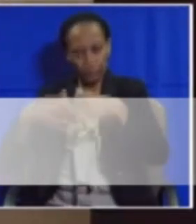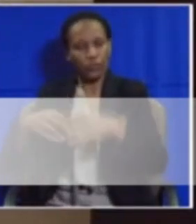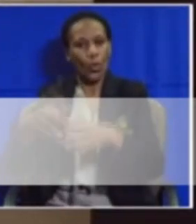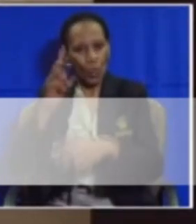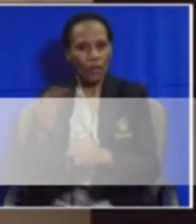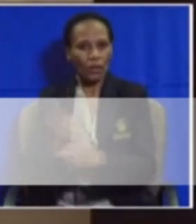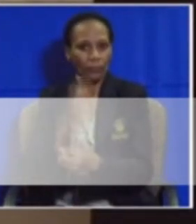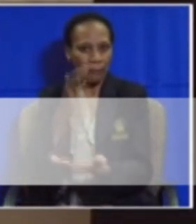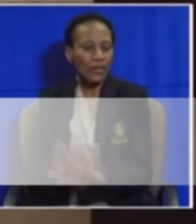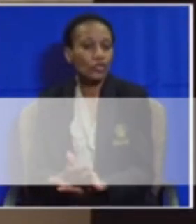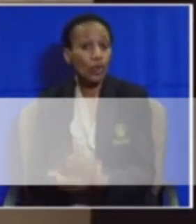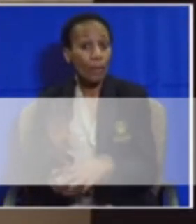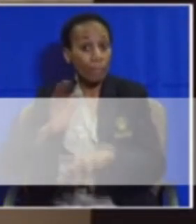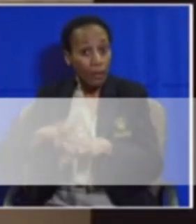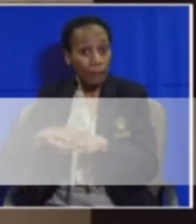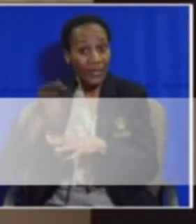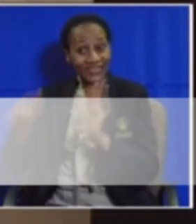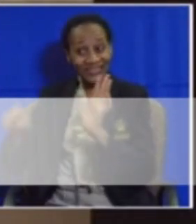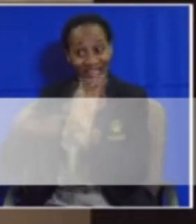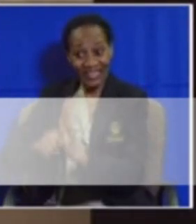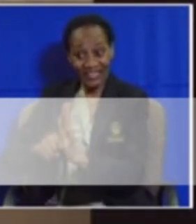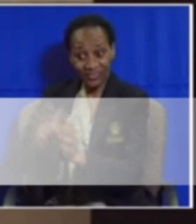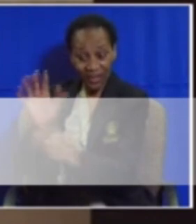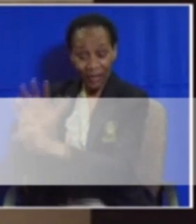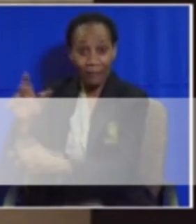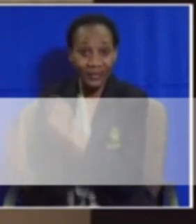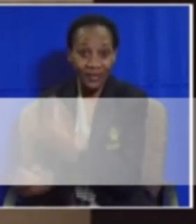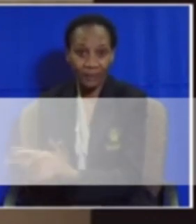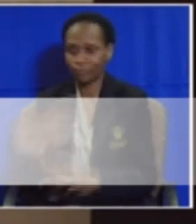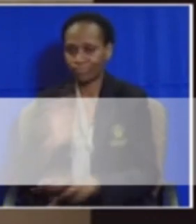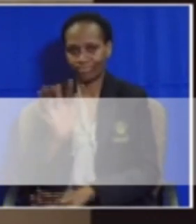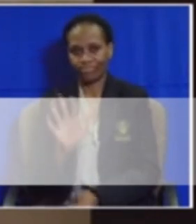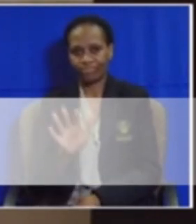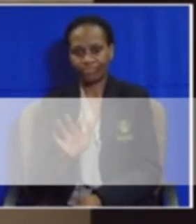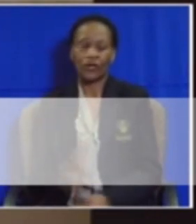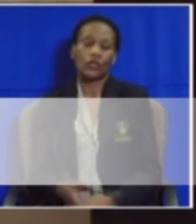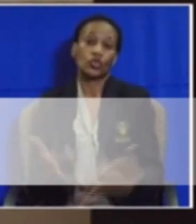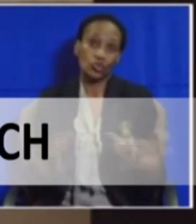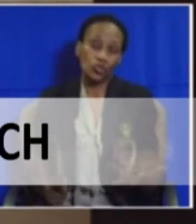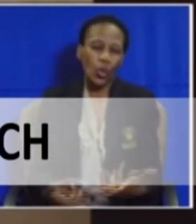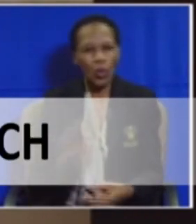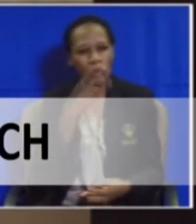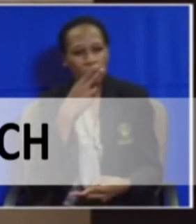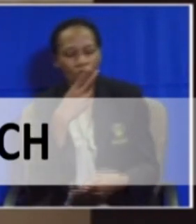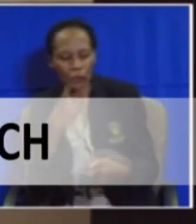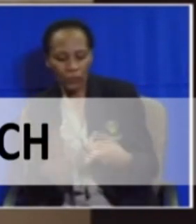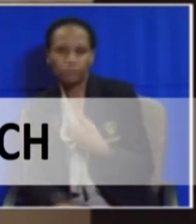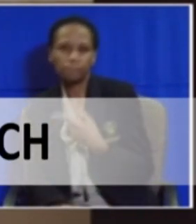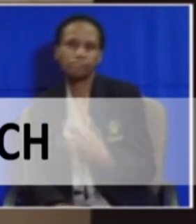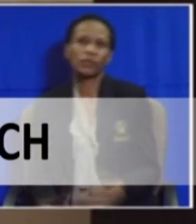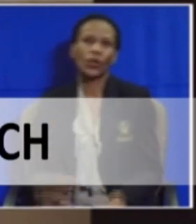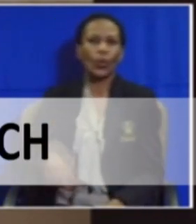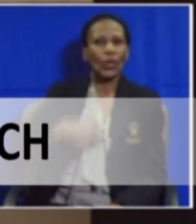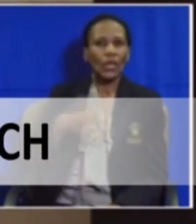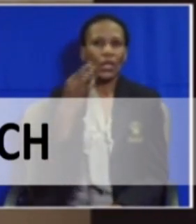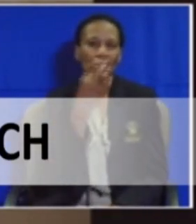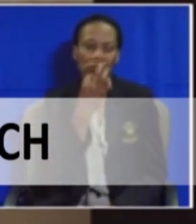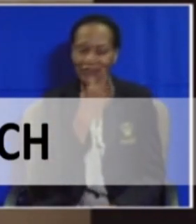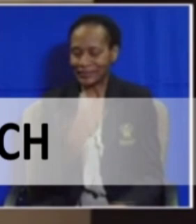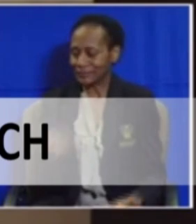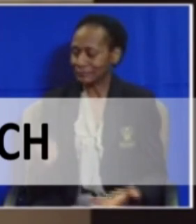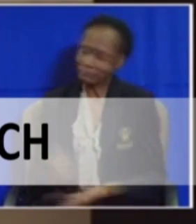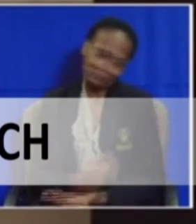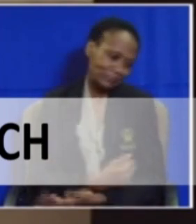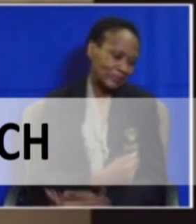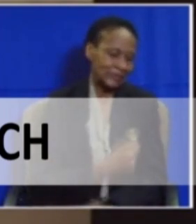on revenue. Excise duties on alcohol and tobacco will unfortunately